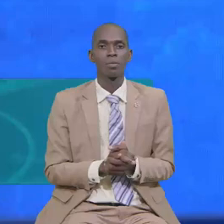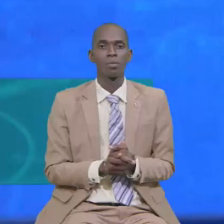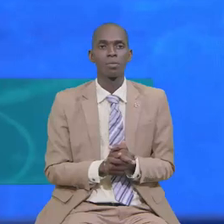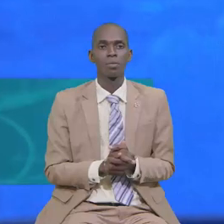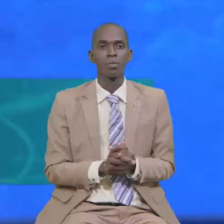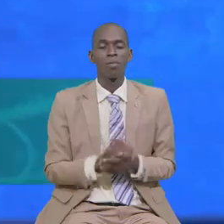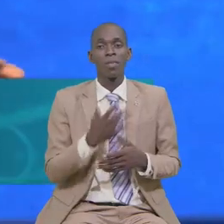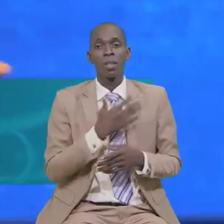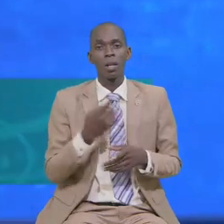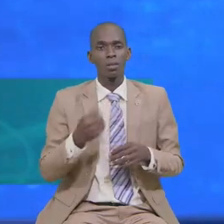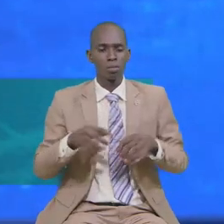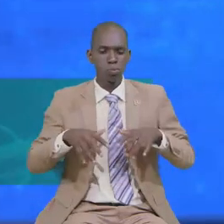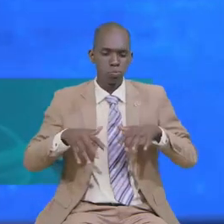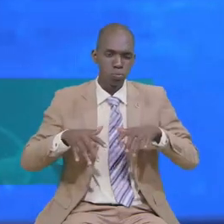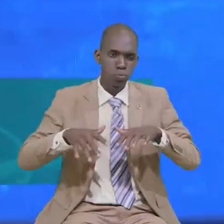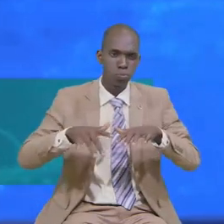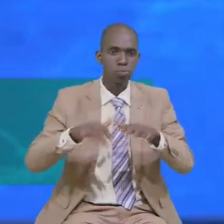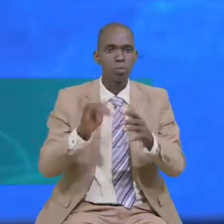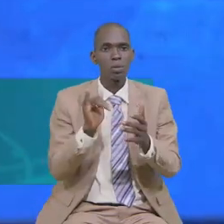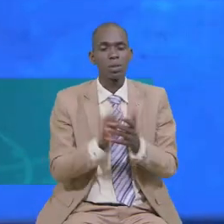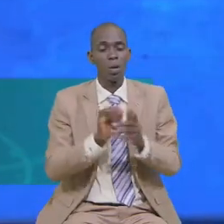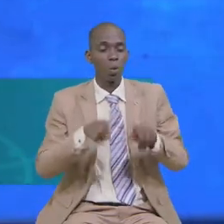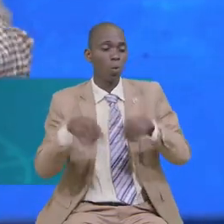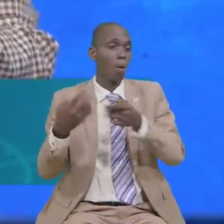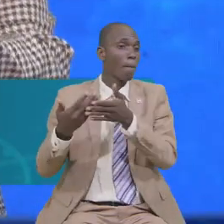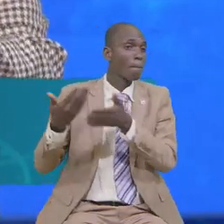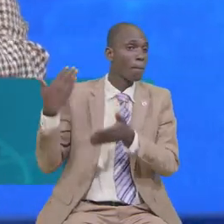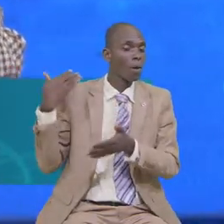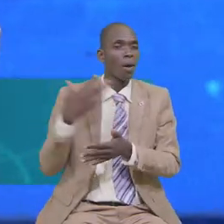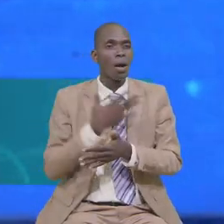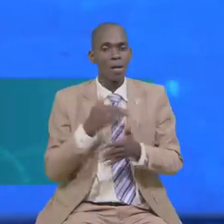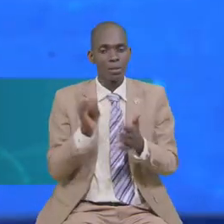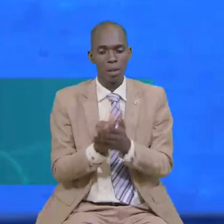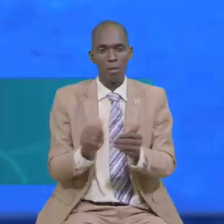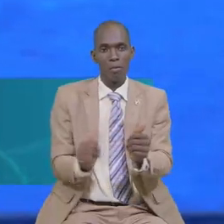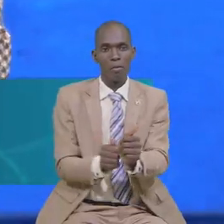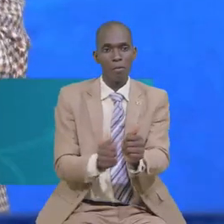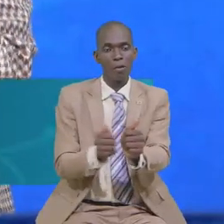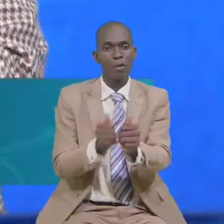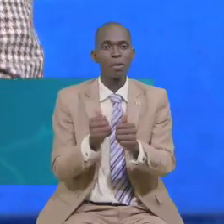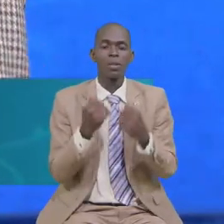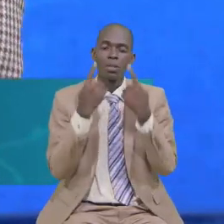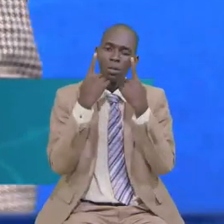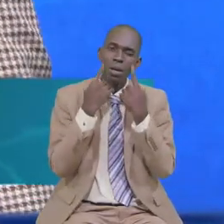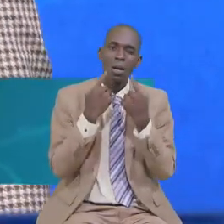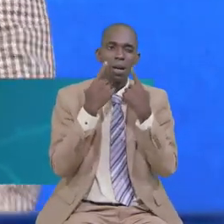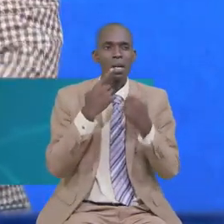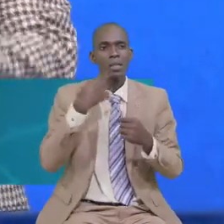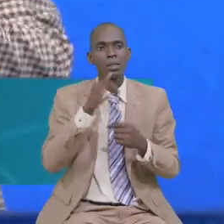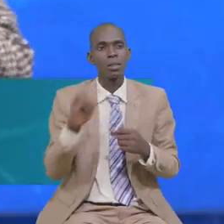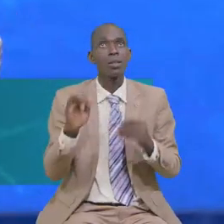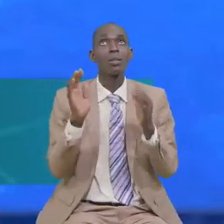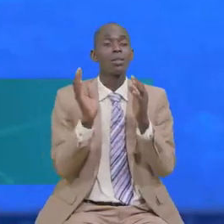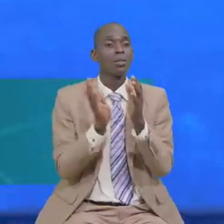And the multitudes that went before and that followed cried, saying, Hosanna to